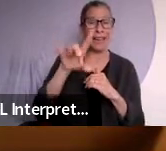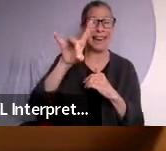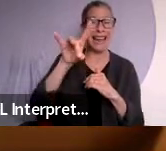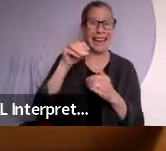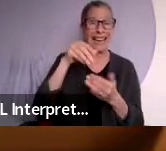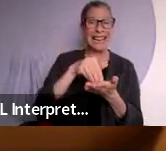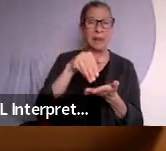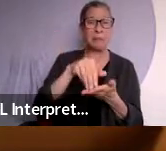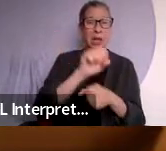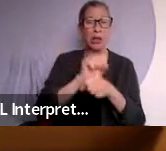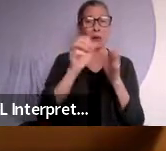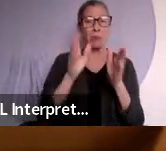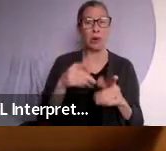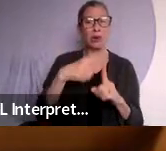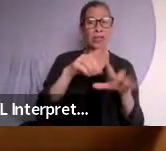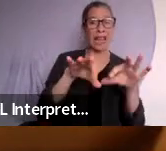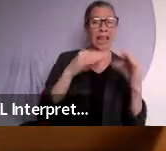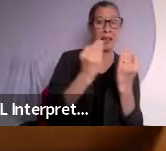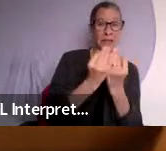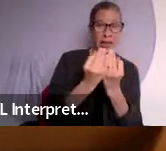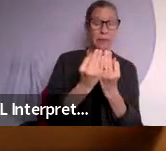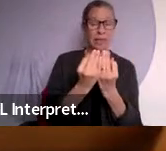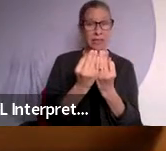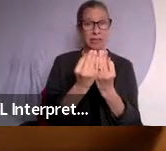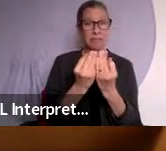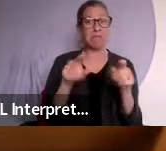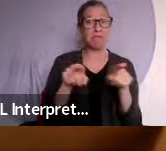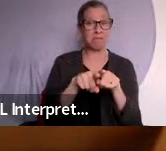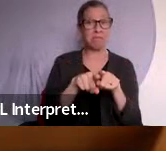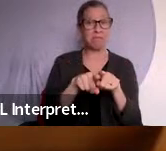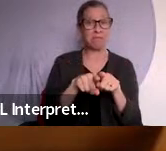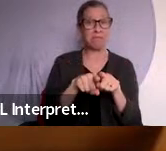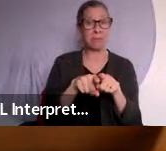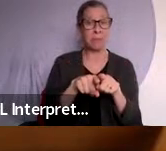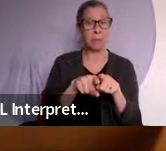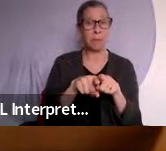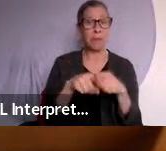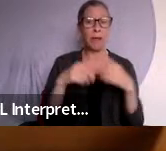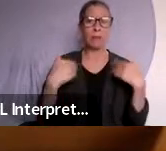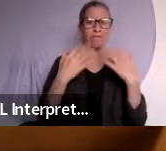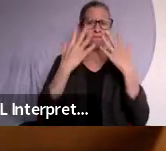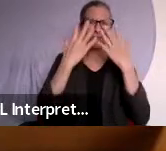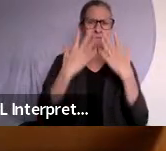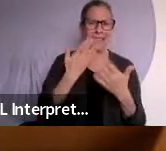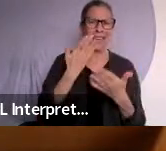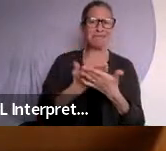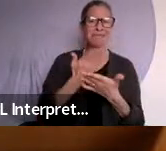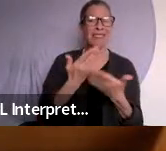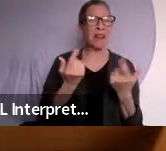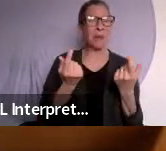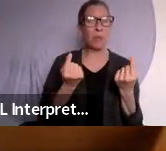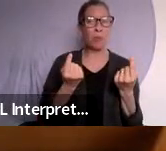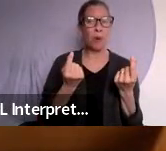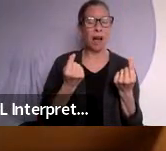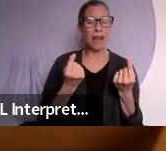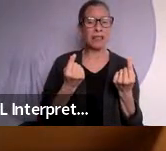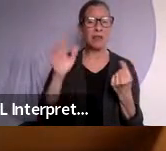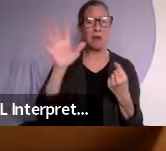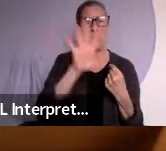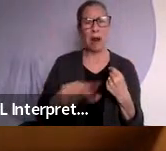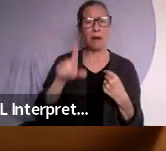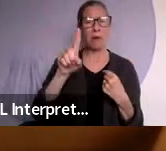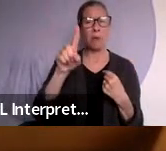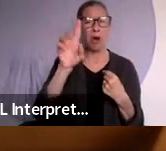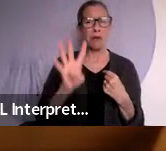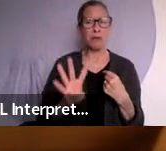million workers and their families. It is an unfortunate fact that roughly